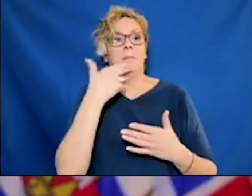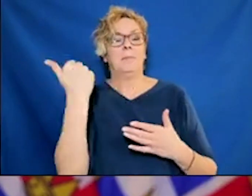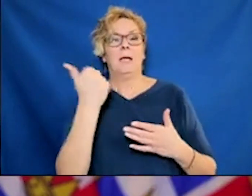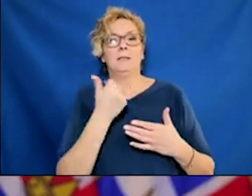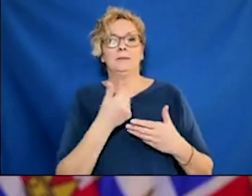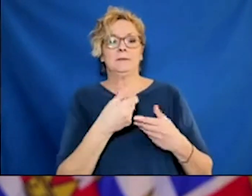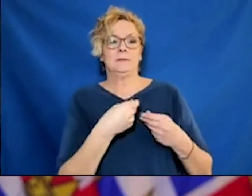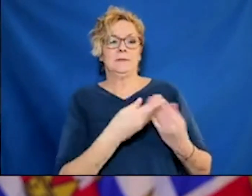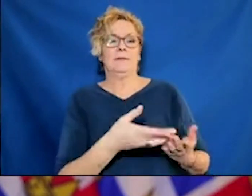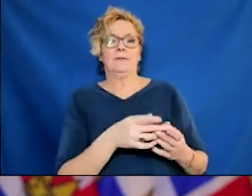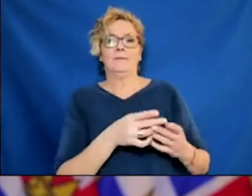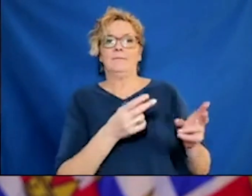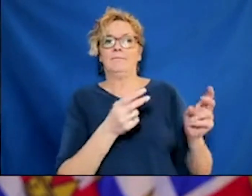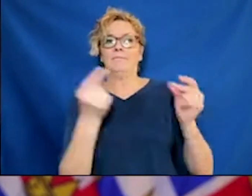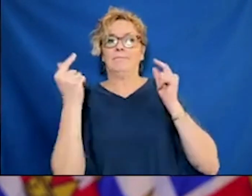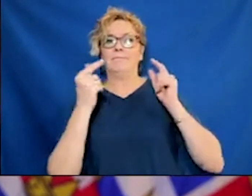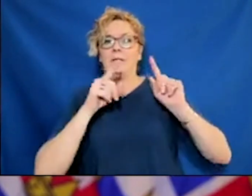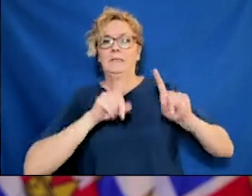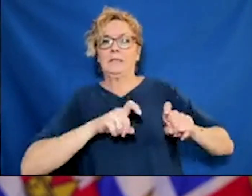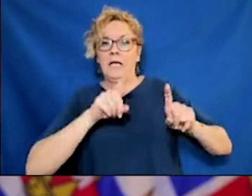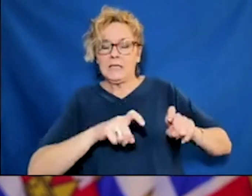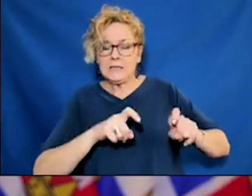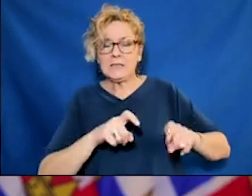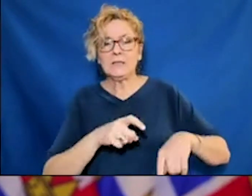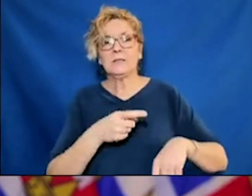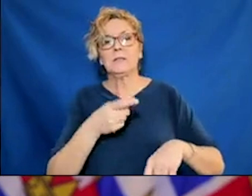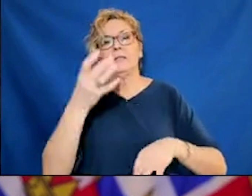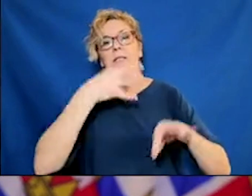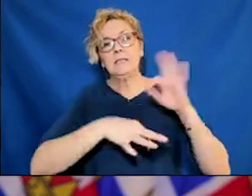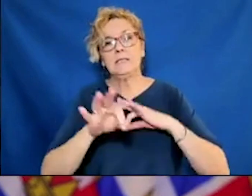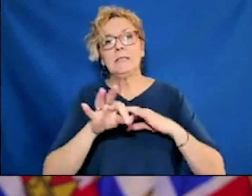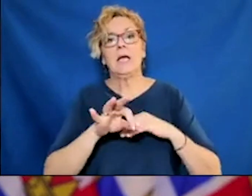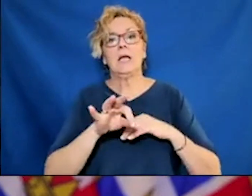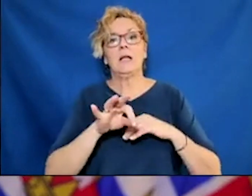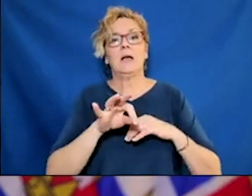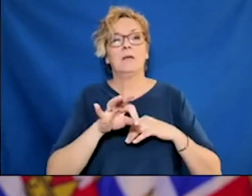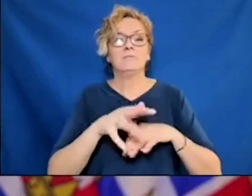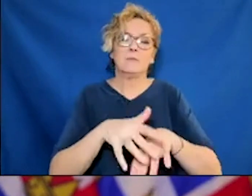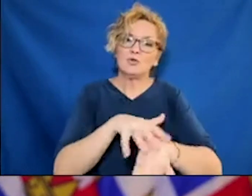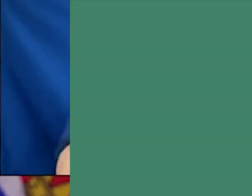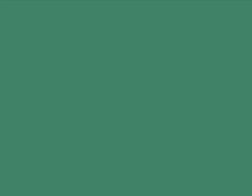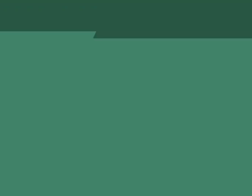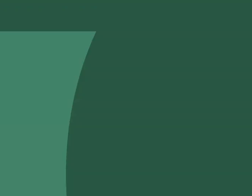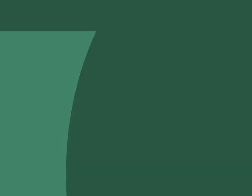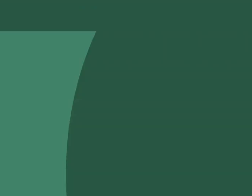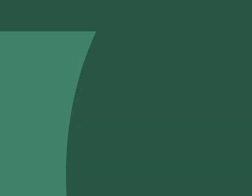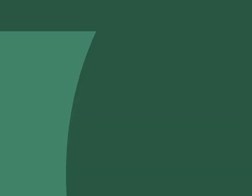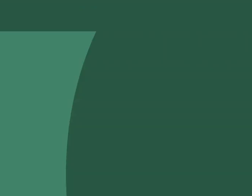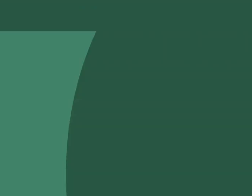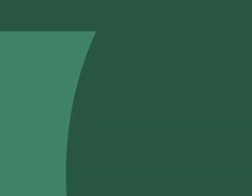some of the areas that we're using them. It's it's been a challenge.